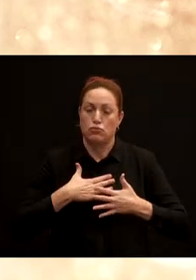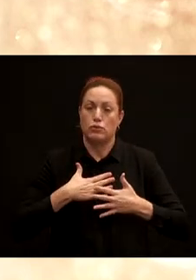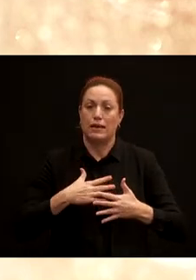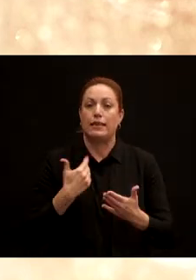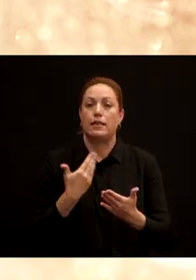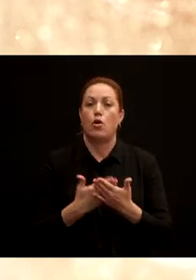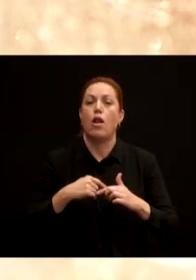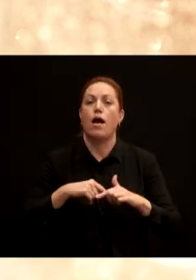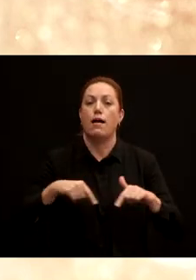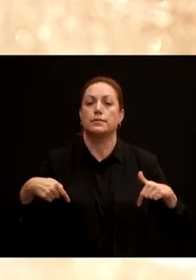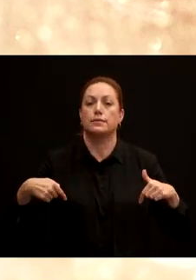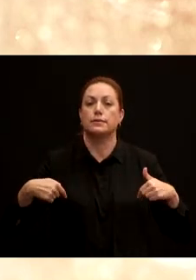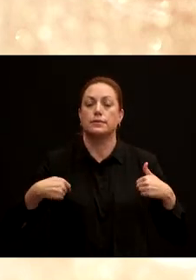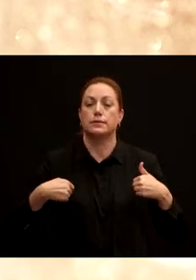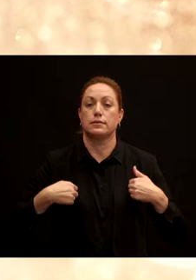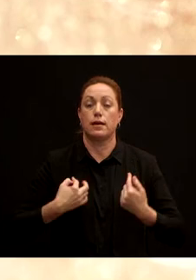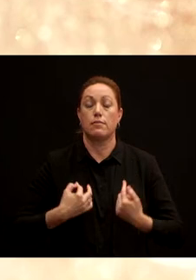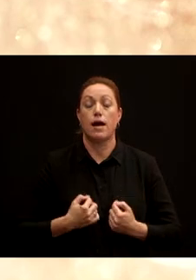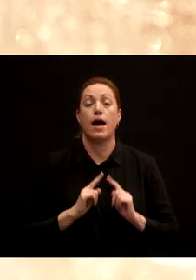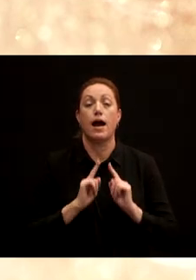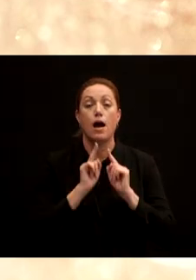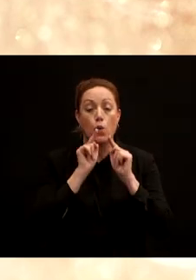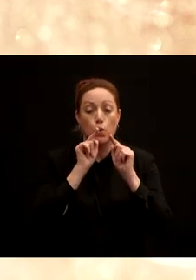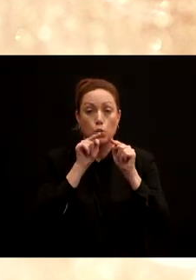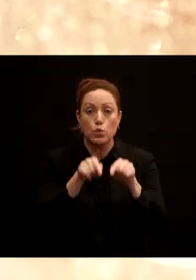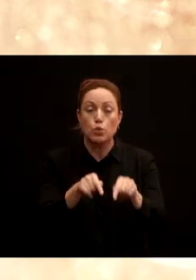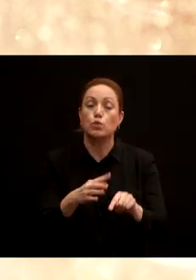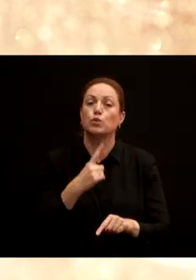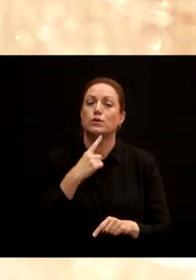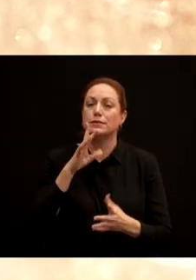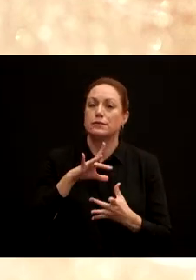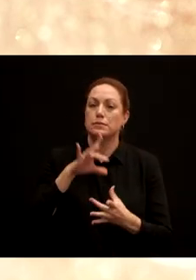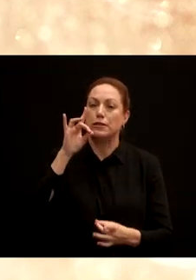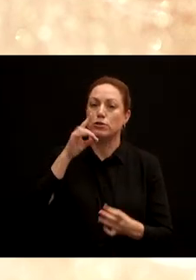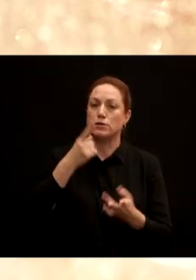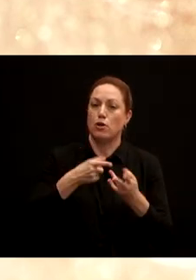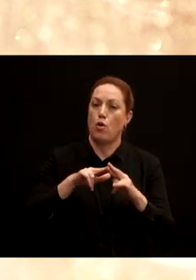the out-breath, "Spirit of God."